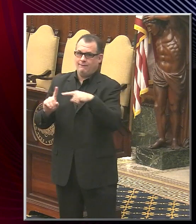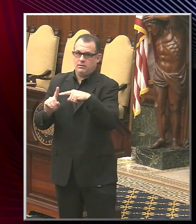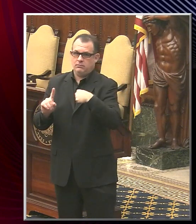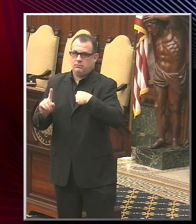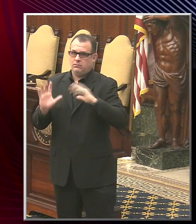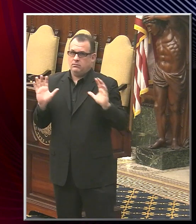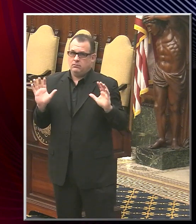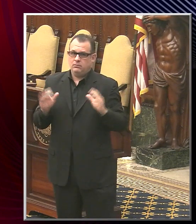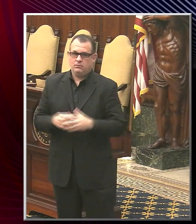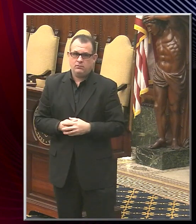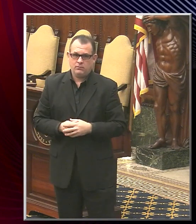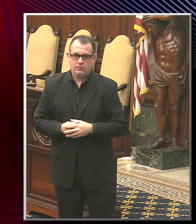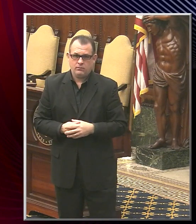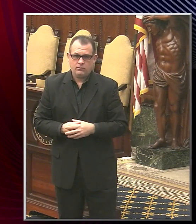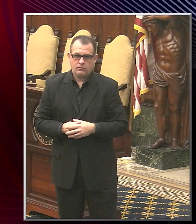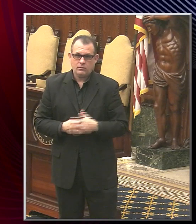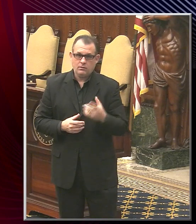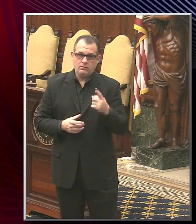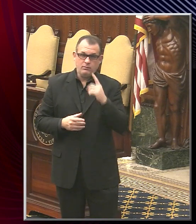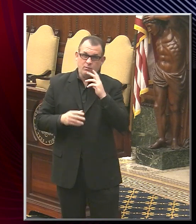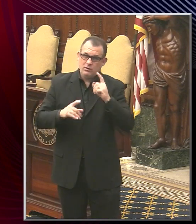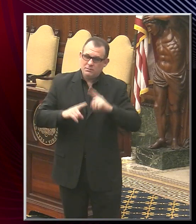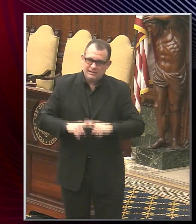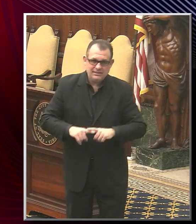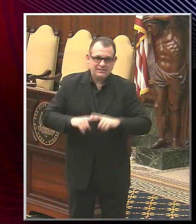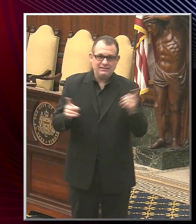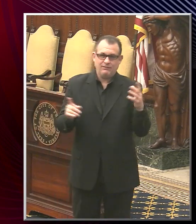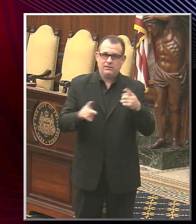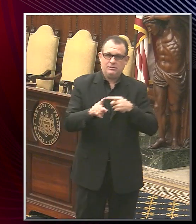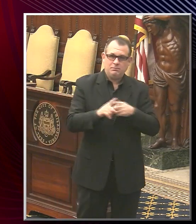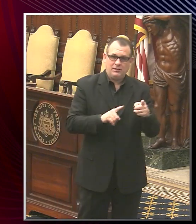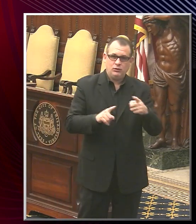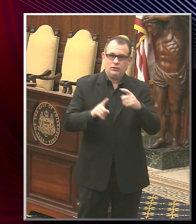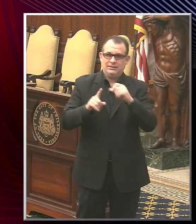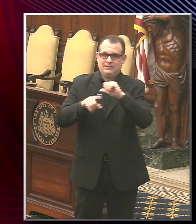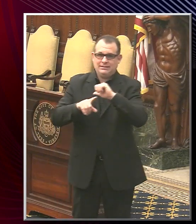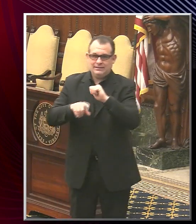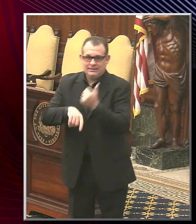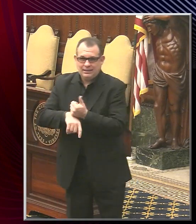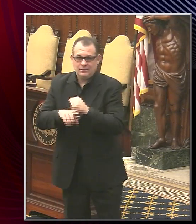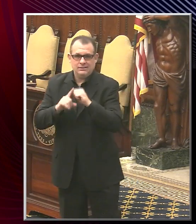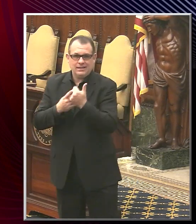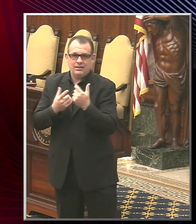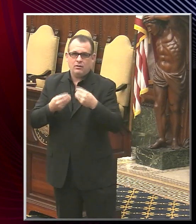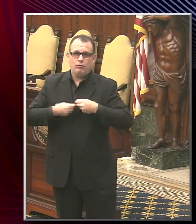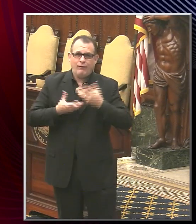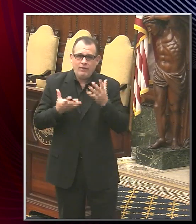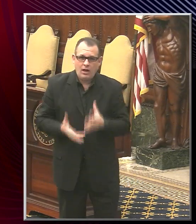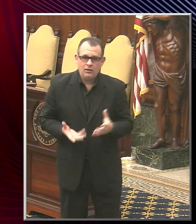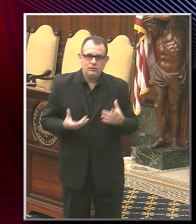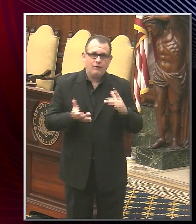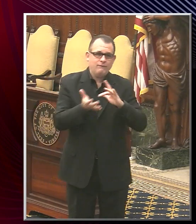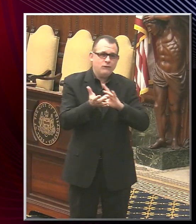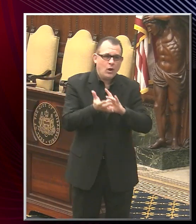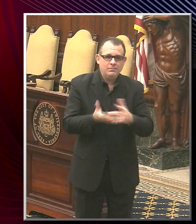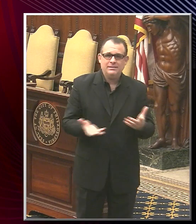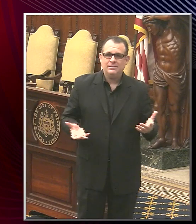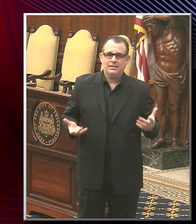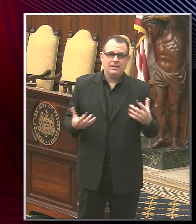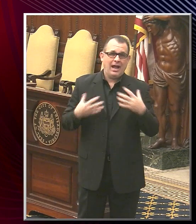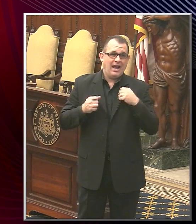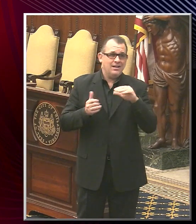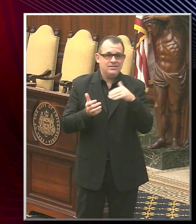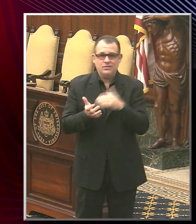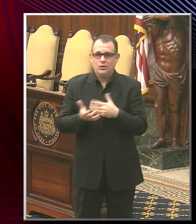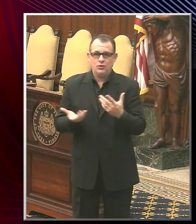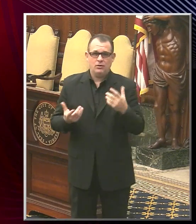Philadelphia is it's going to be a combination of sites, specialized sites, healthcare providers, FQHCs, pharmacies. No problem. I